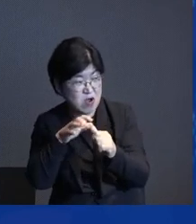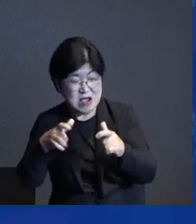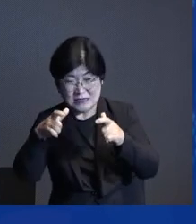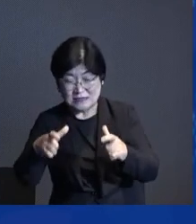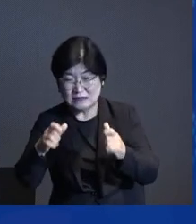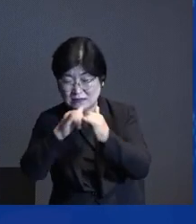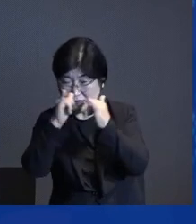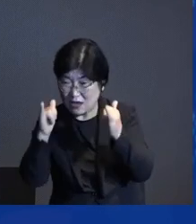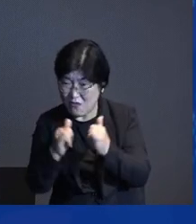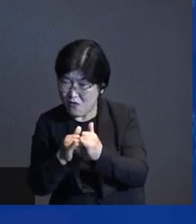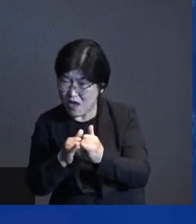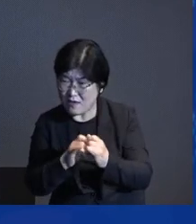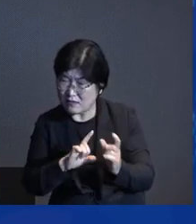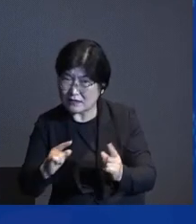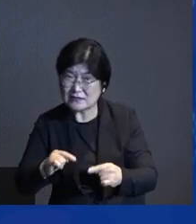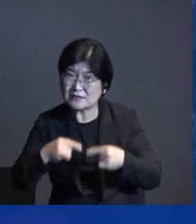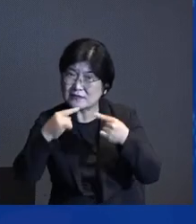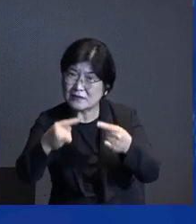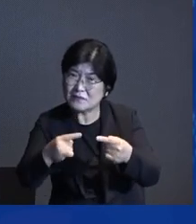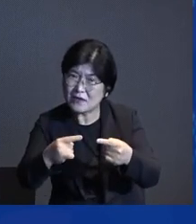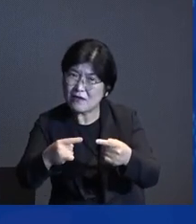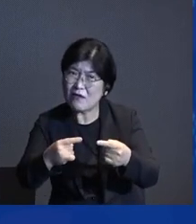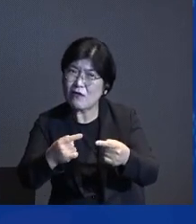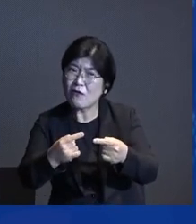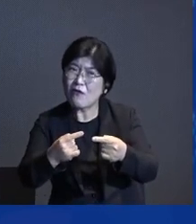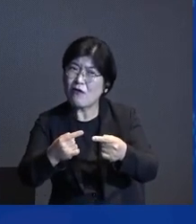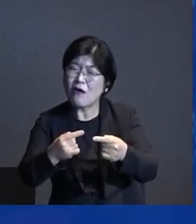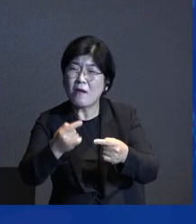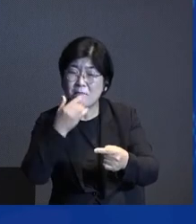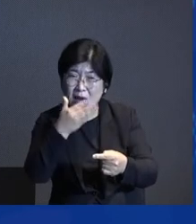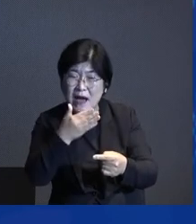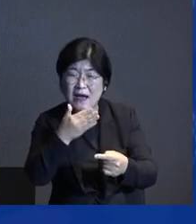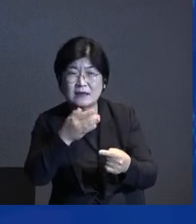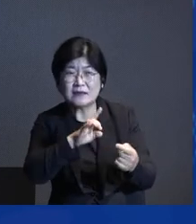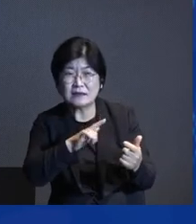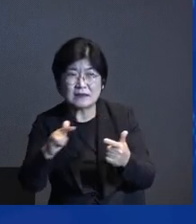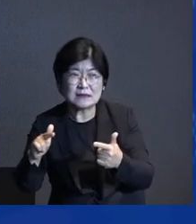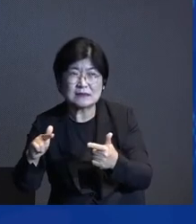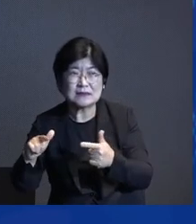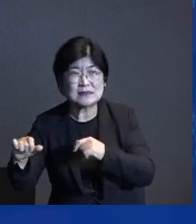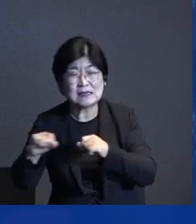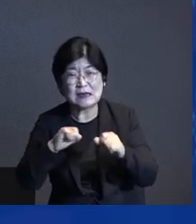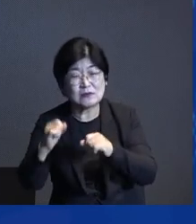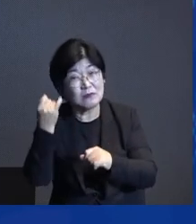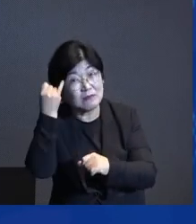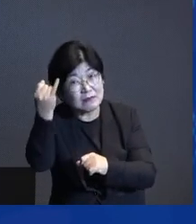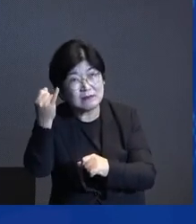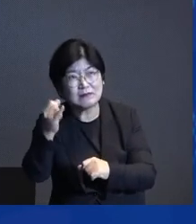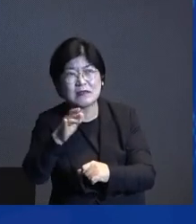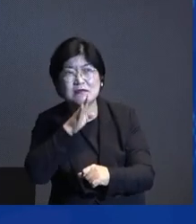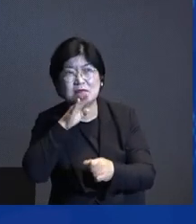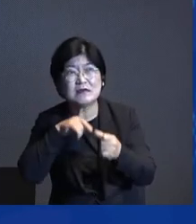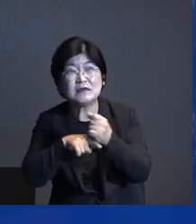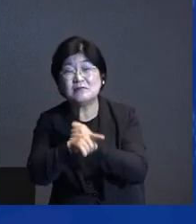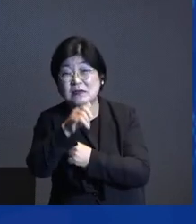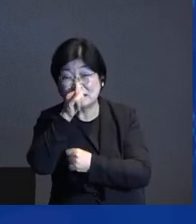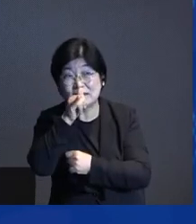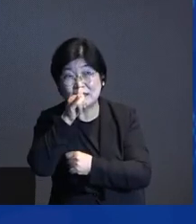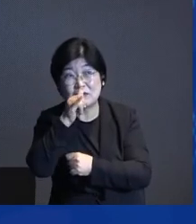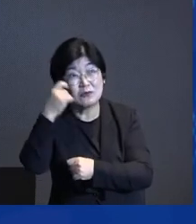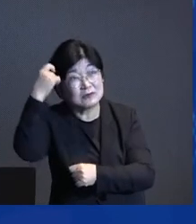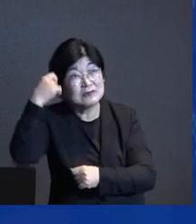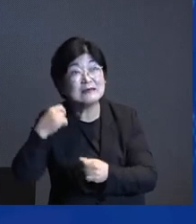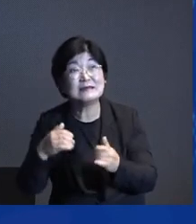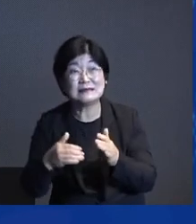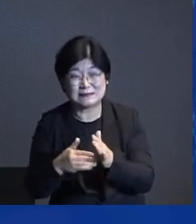it's very important that we have such a development model like that. So yeah, another showing. Thank you